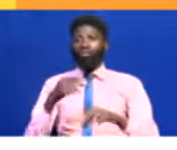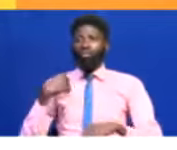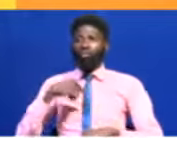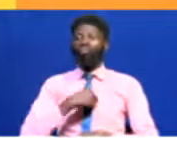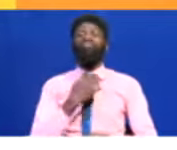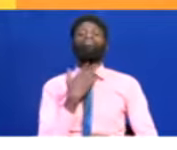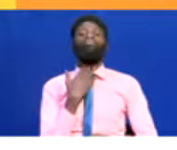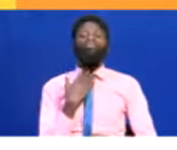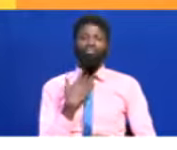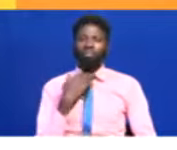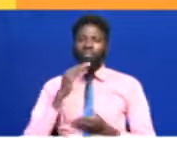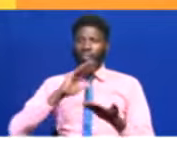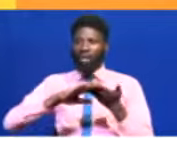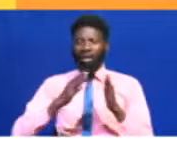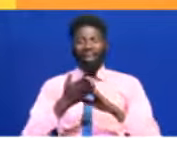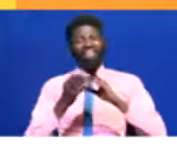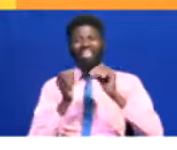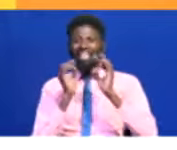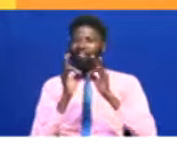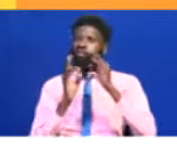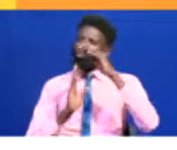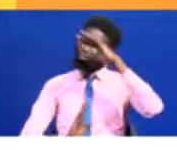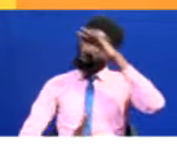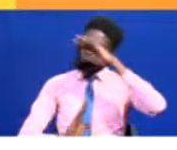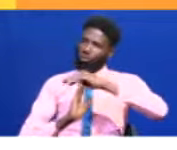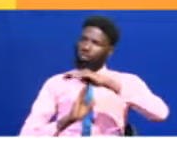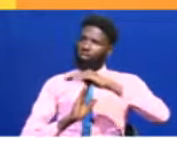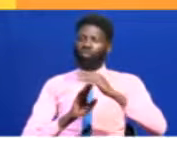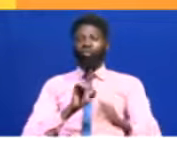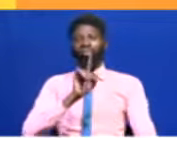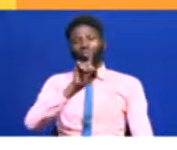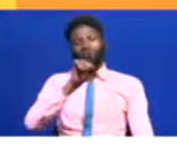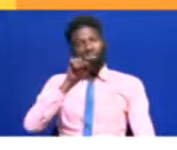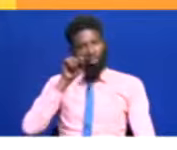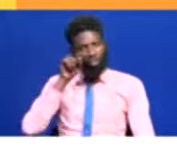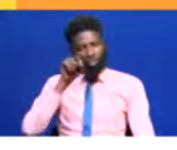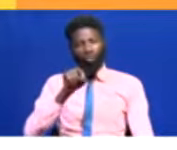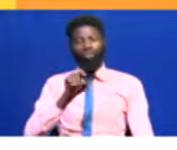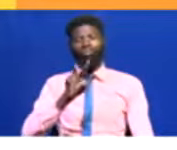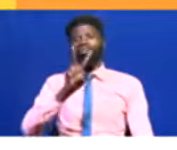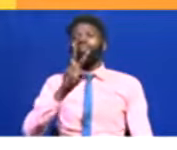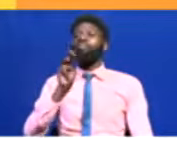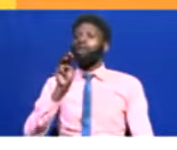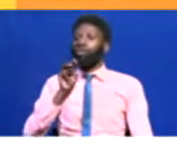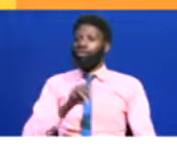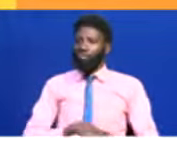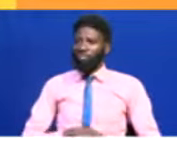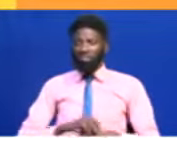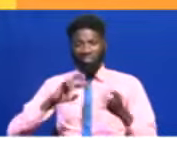to maximum 1.2 million. Meaning,